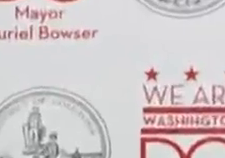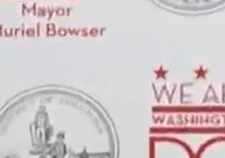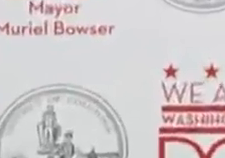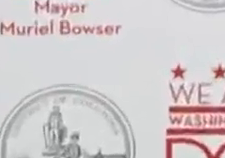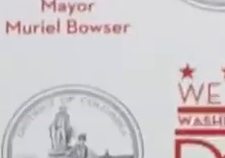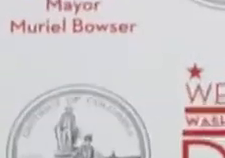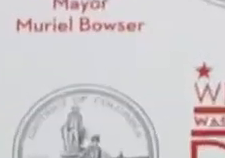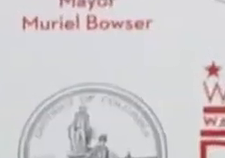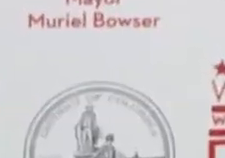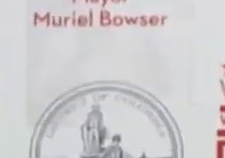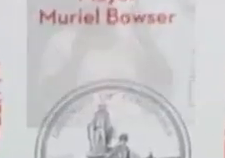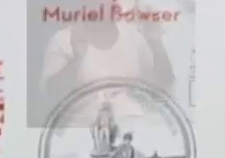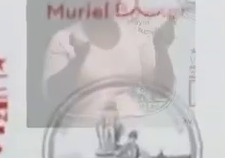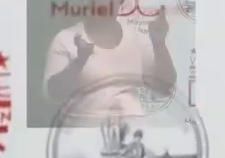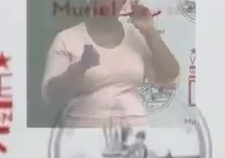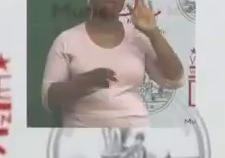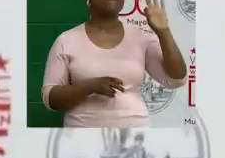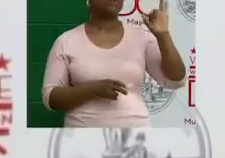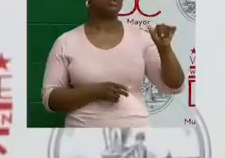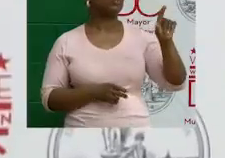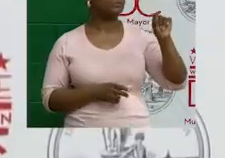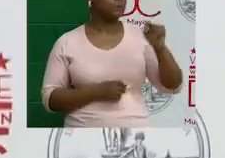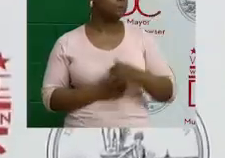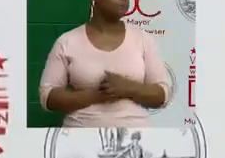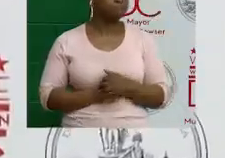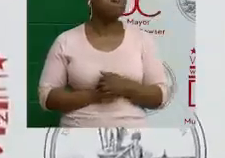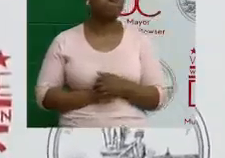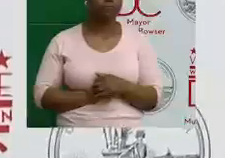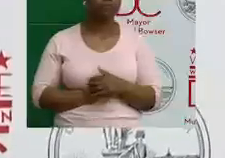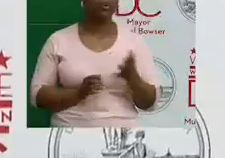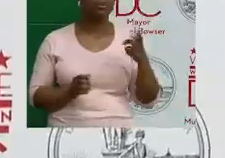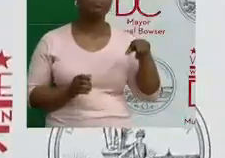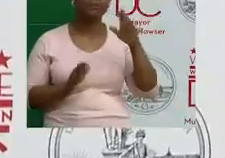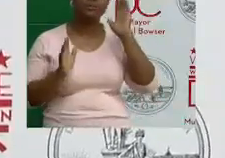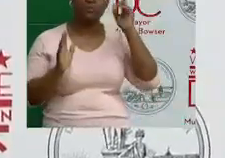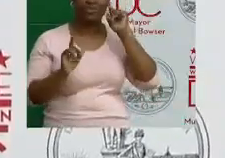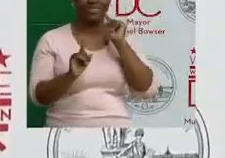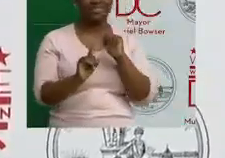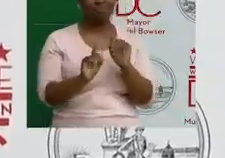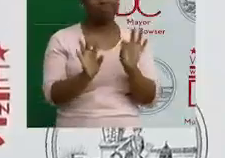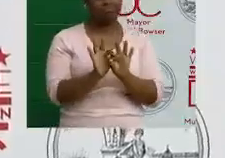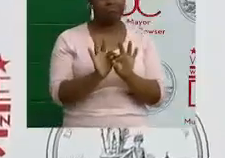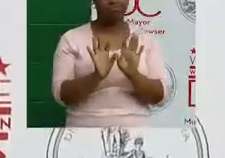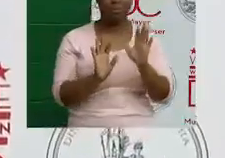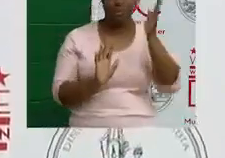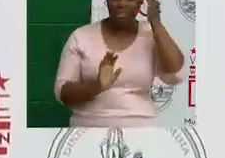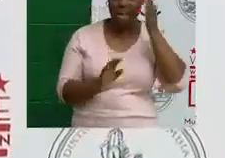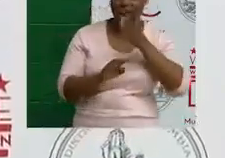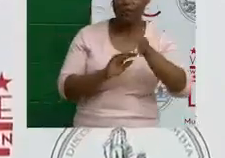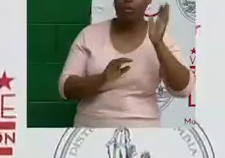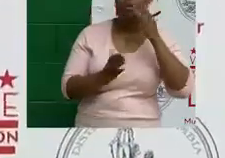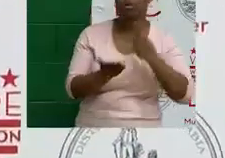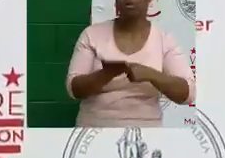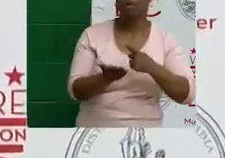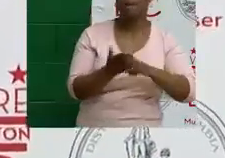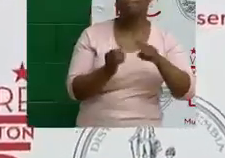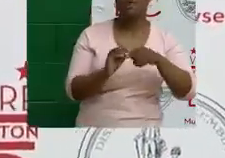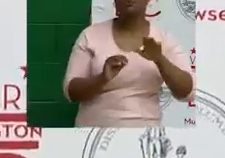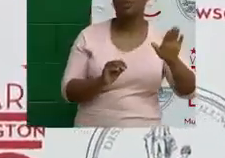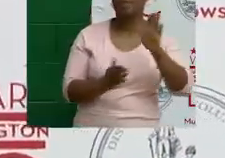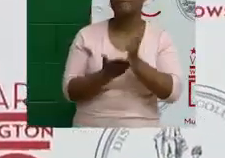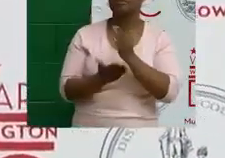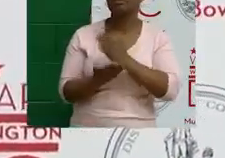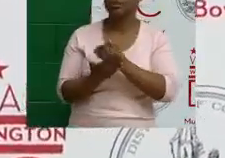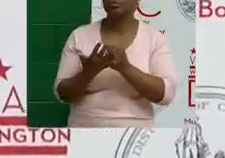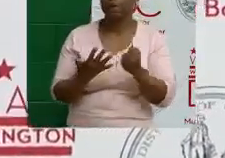FY20. I want you to pay attention to this portion because we're gonna then go into a discussion about your budget priorities. And the